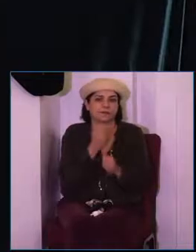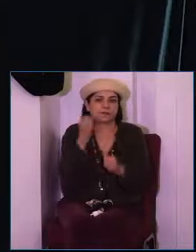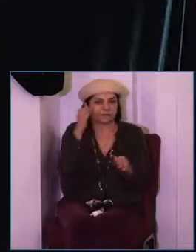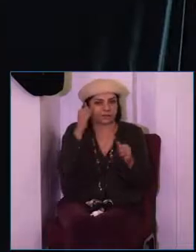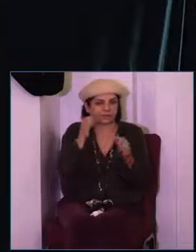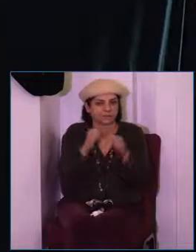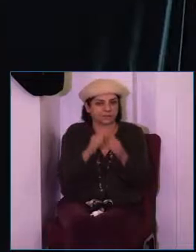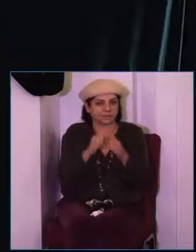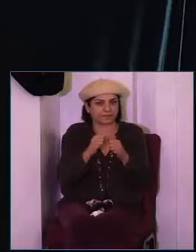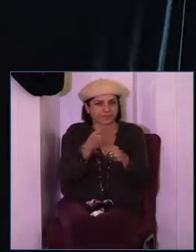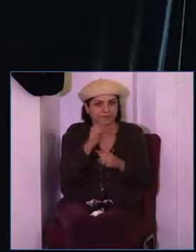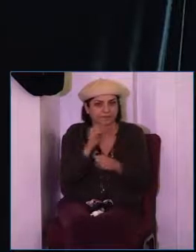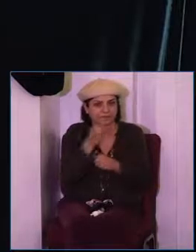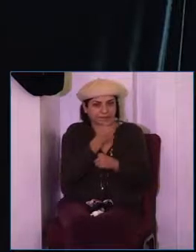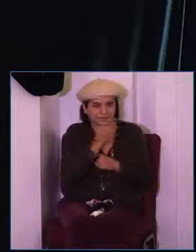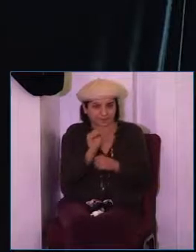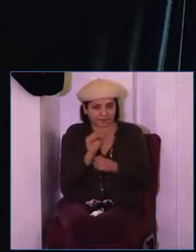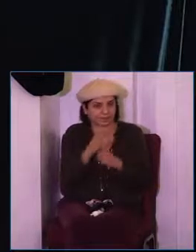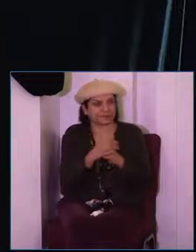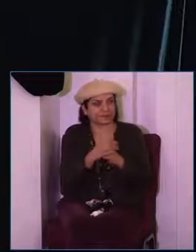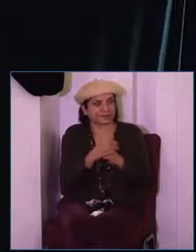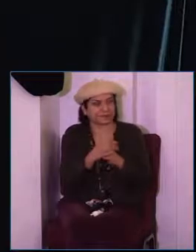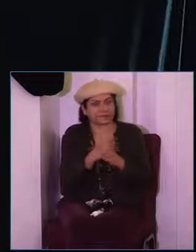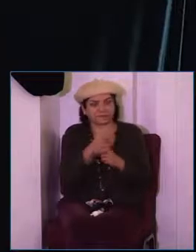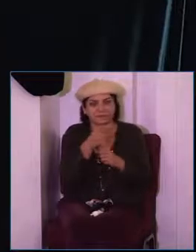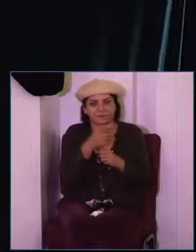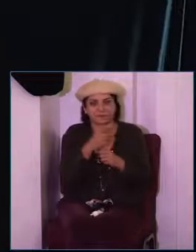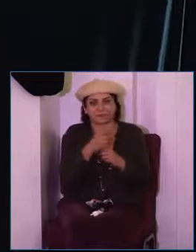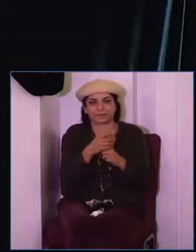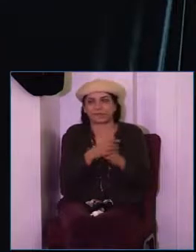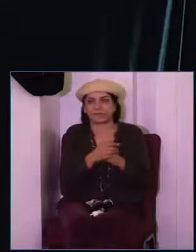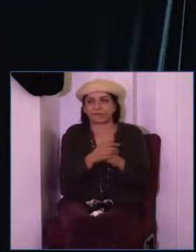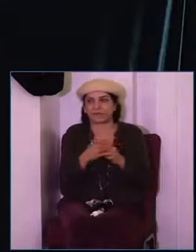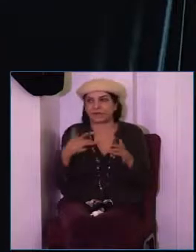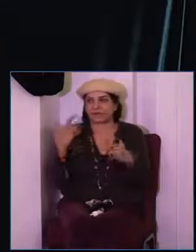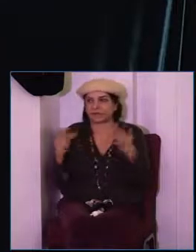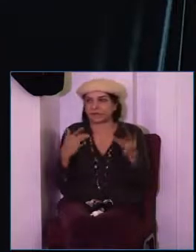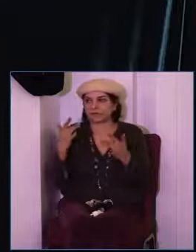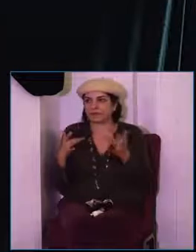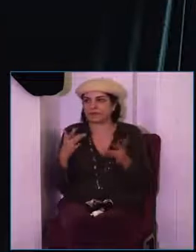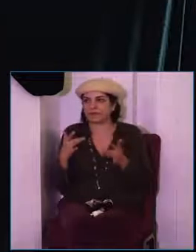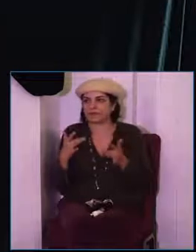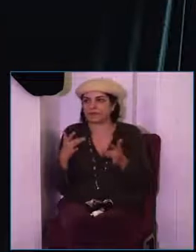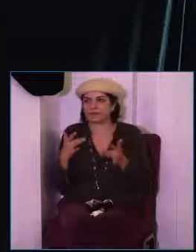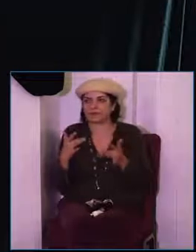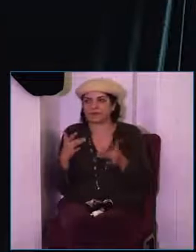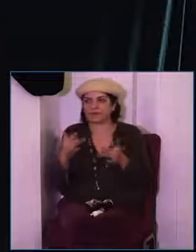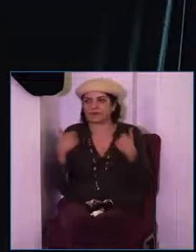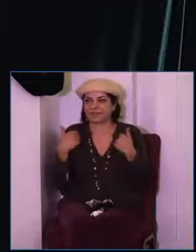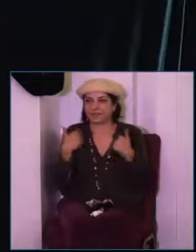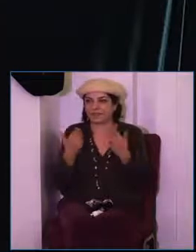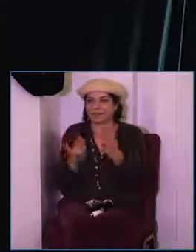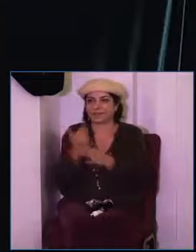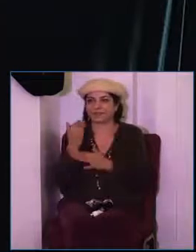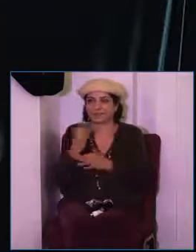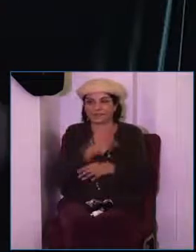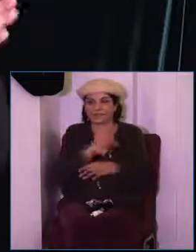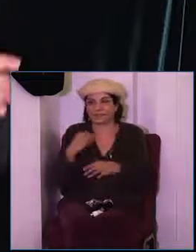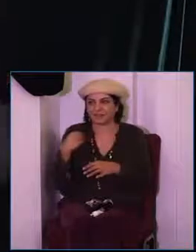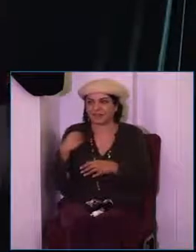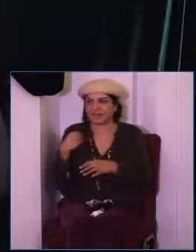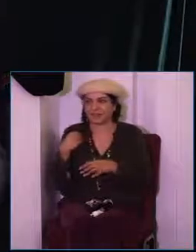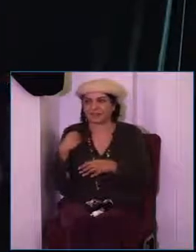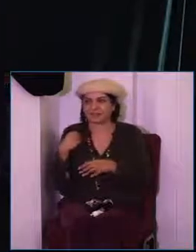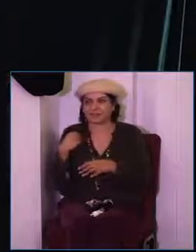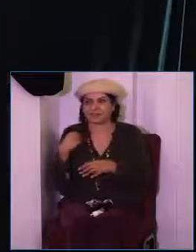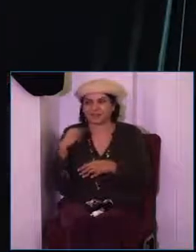that as well. We're also excited to have a brand new member, Derek. He's still on my phone, by the way. I had to put it down there on the floor so he can